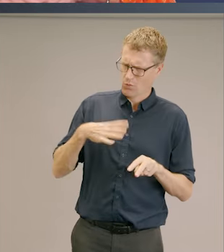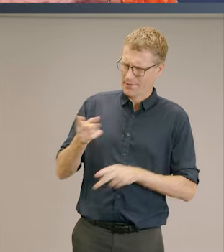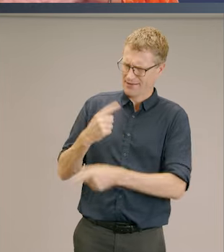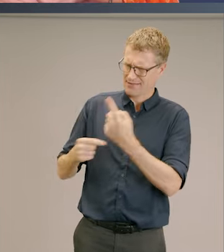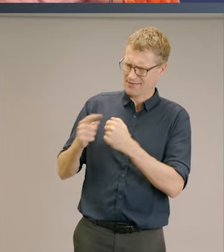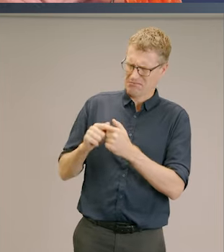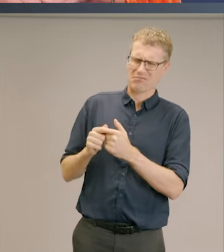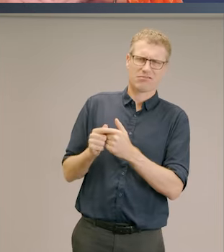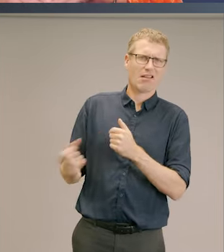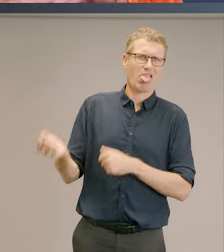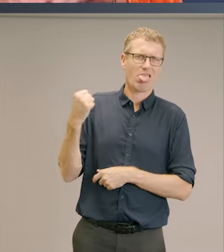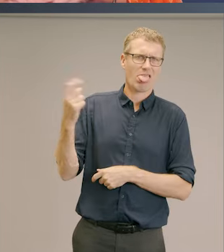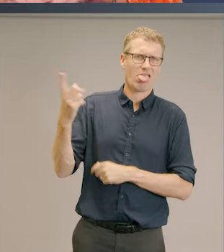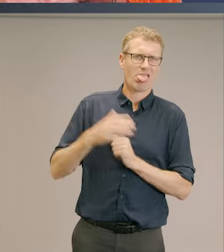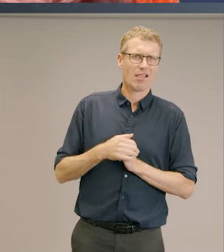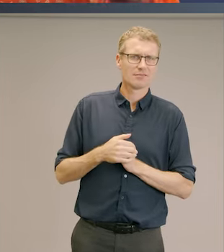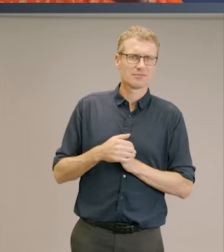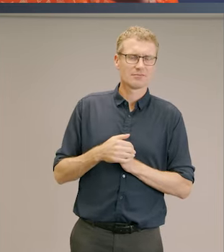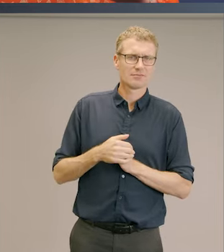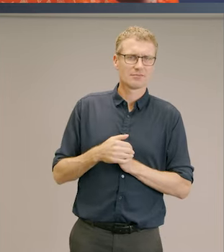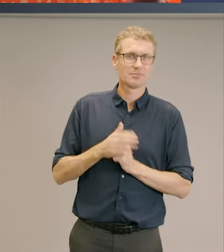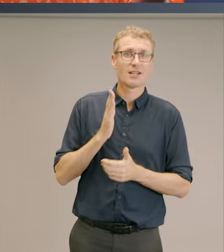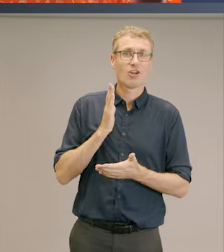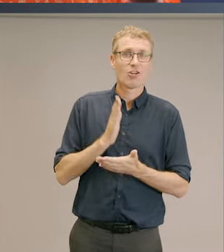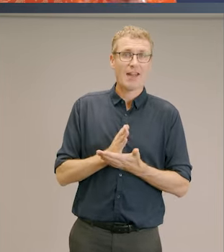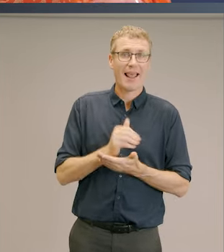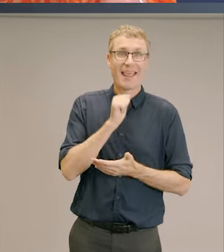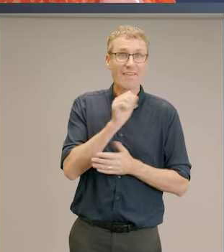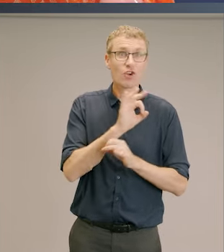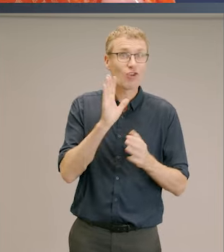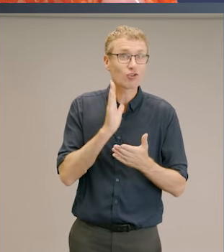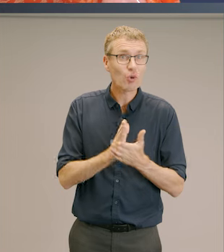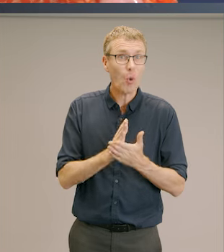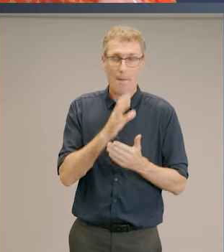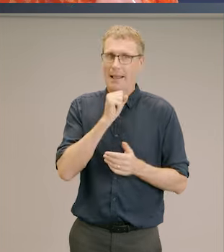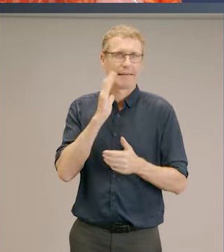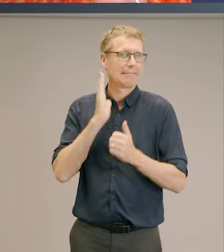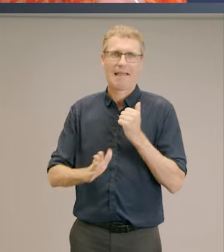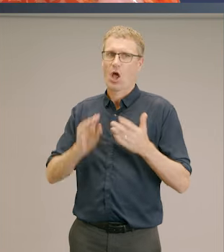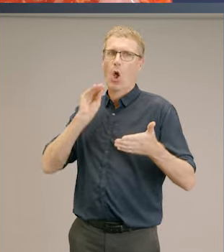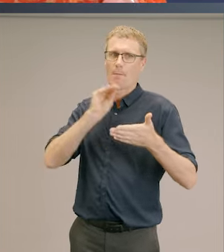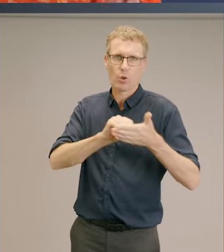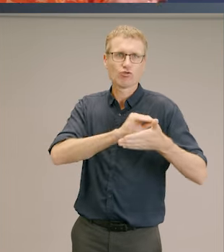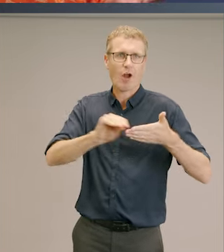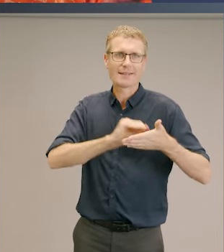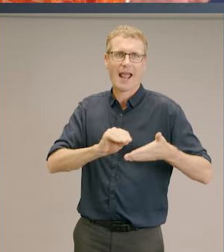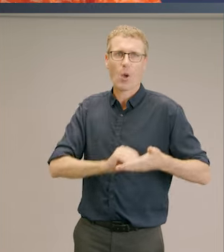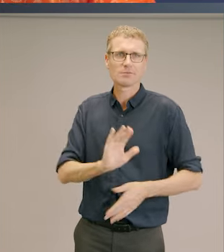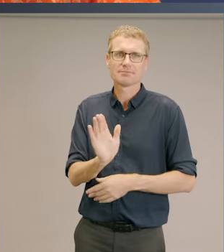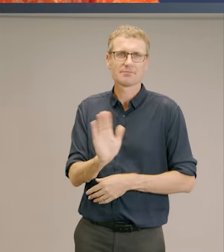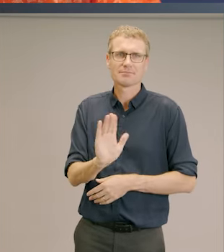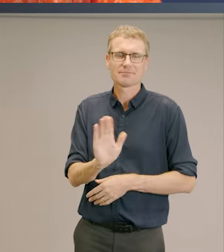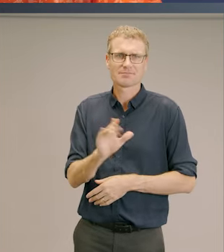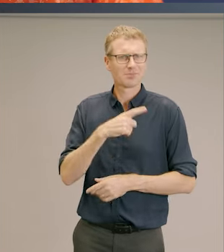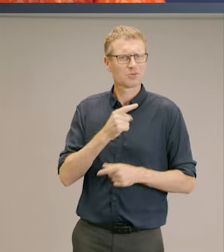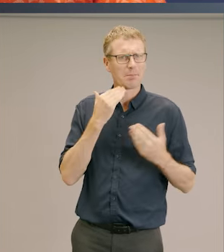that their words seemed like nonsense. Again, it's embarrassing for the men. They would have never put that in the historical accounts had it not been